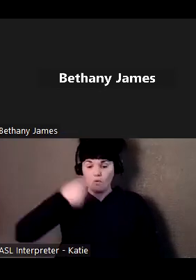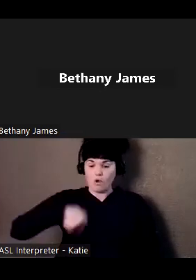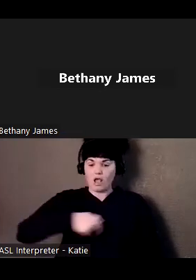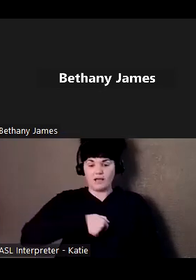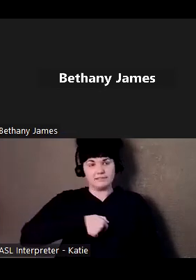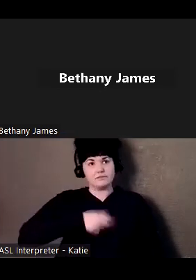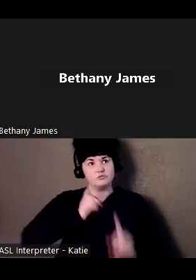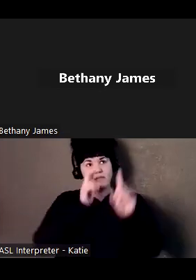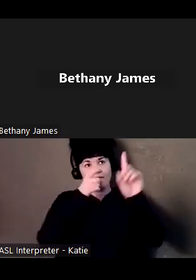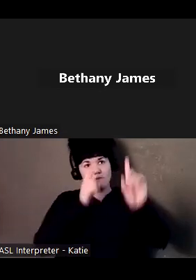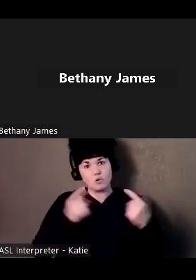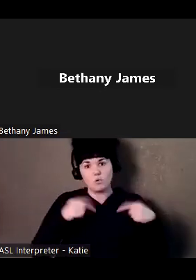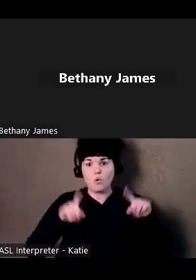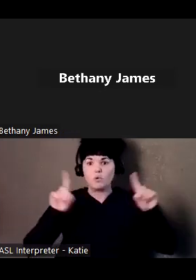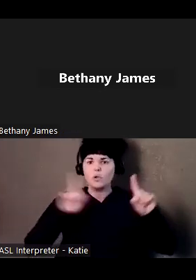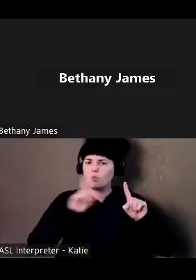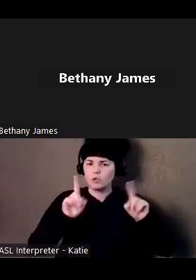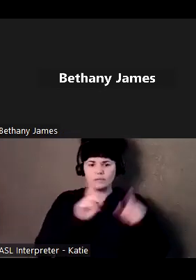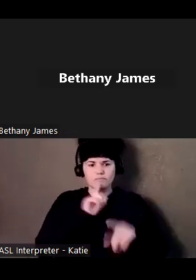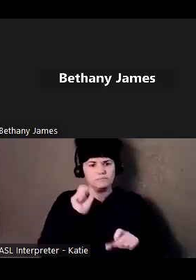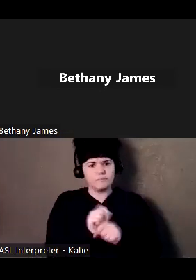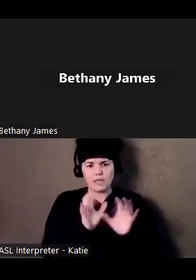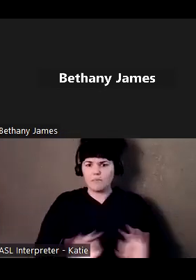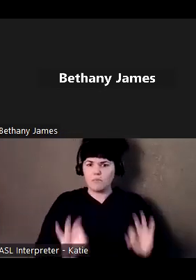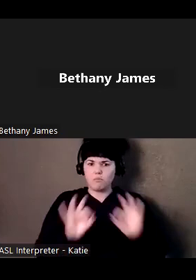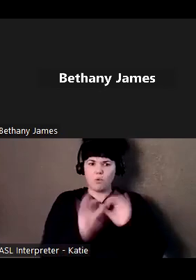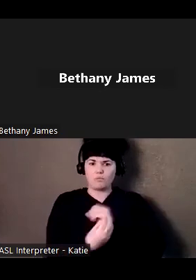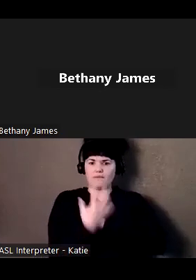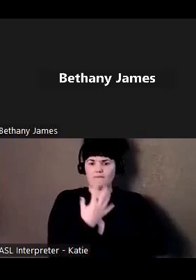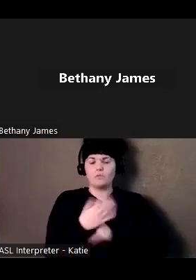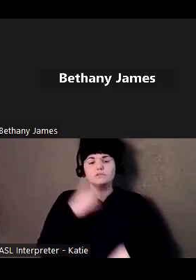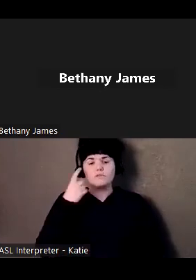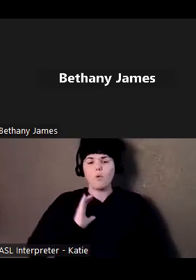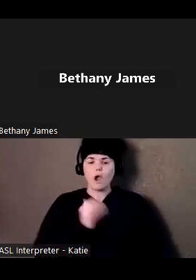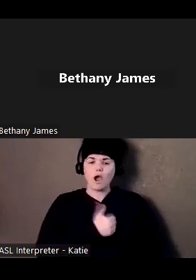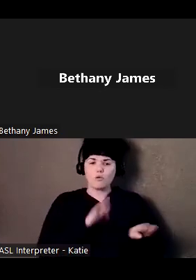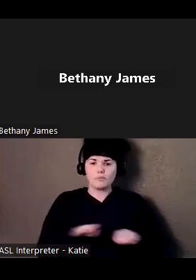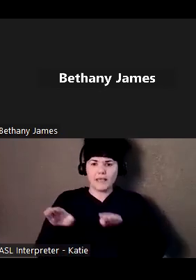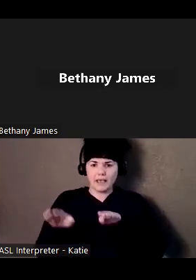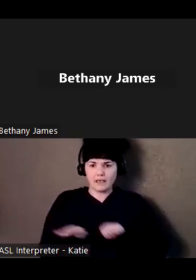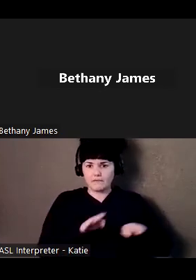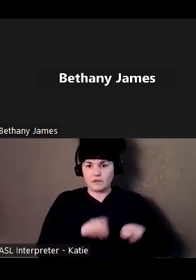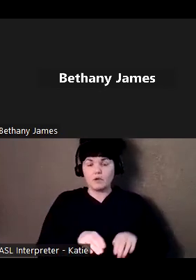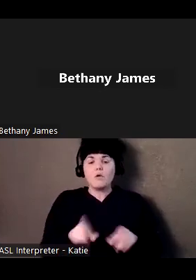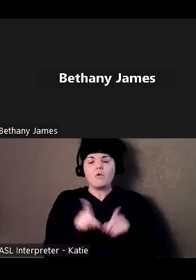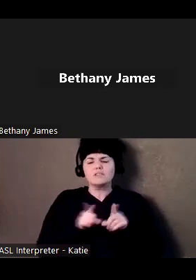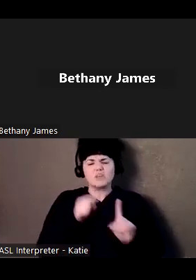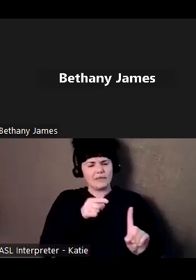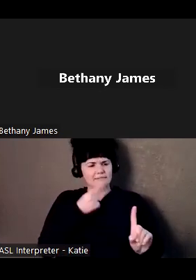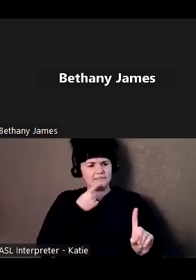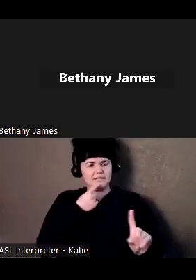want, plays a pivotal role in motivating our behavior. And he also thought that a common feature of all